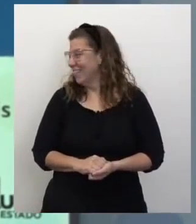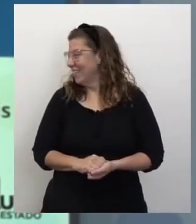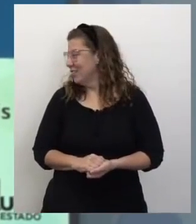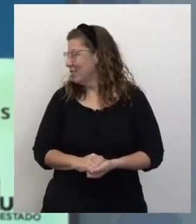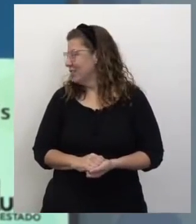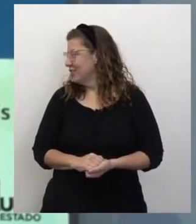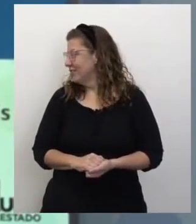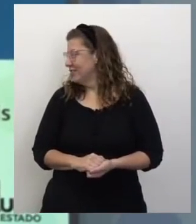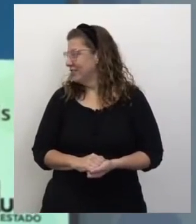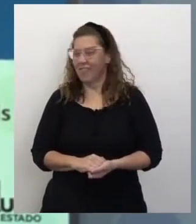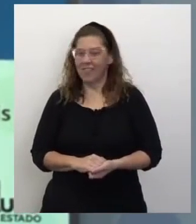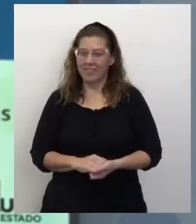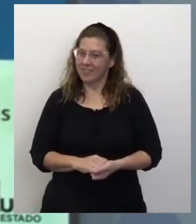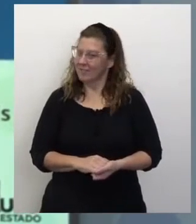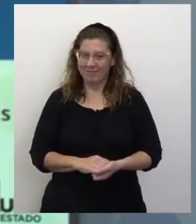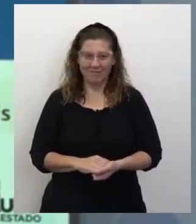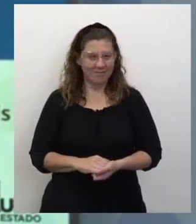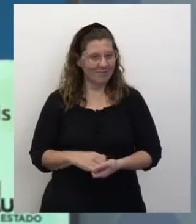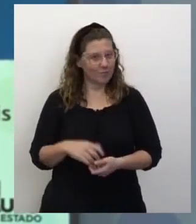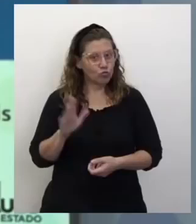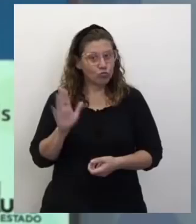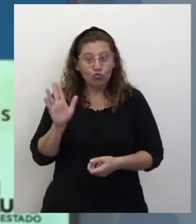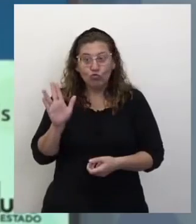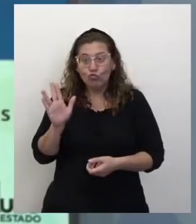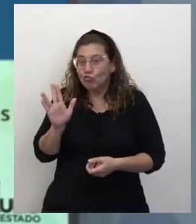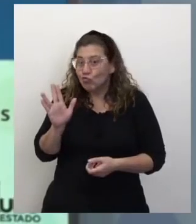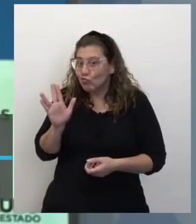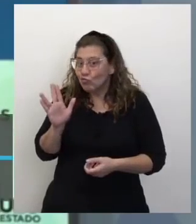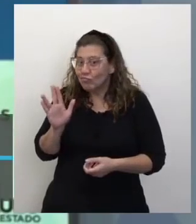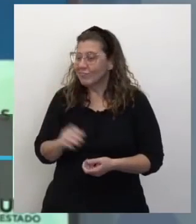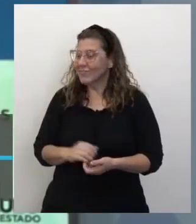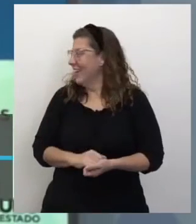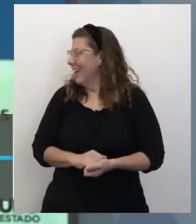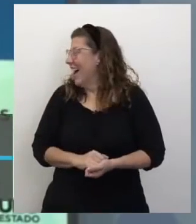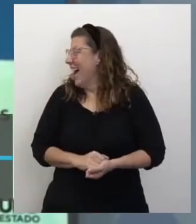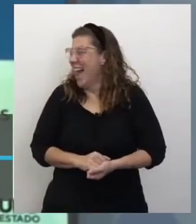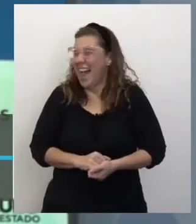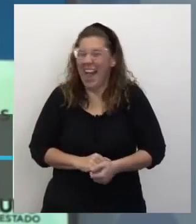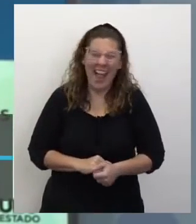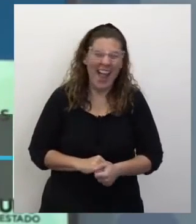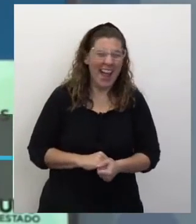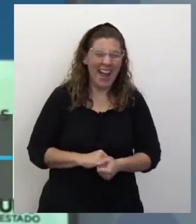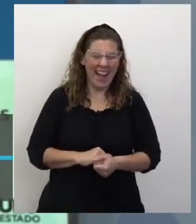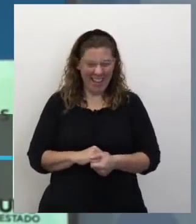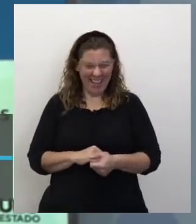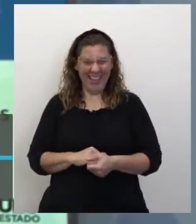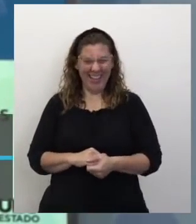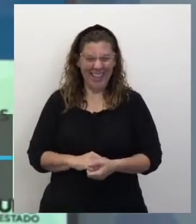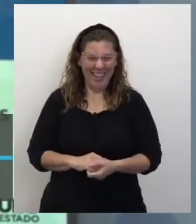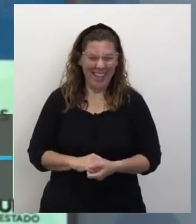join me to learn English, and together we'll rule the galaxy.